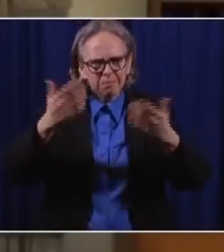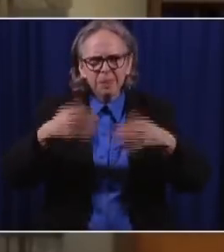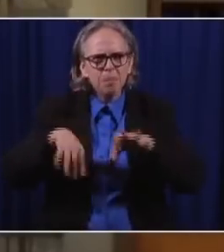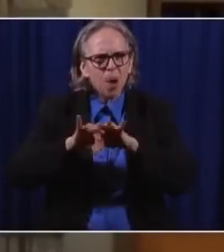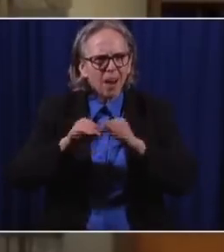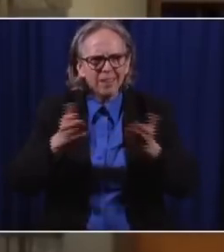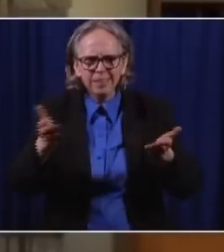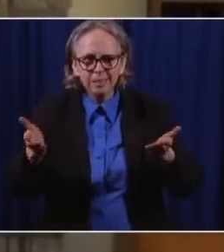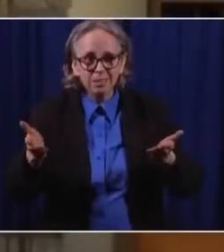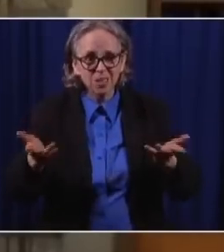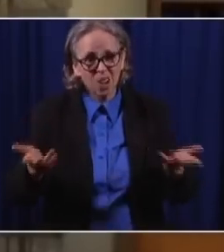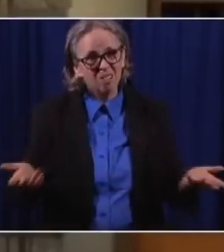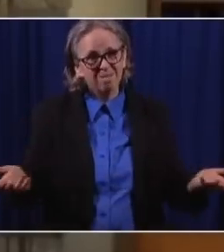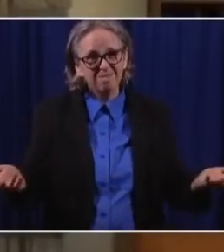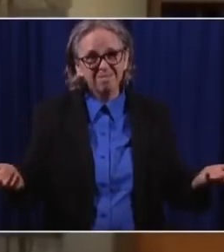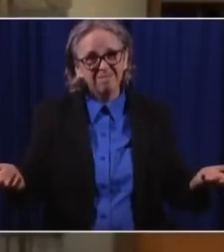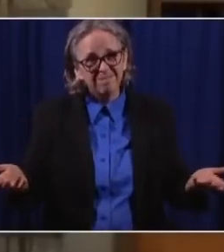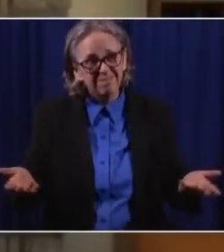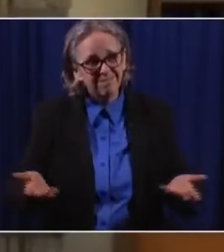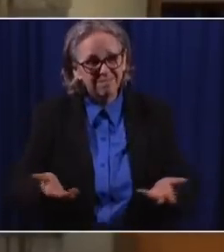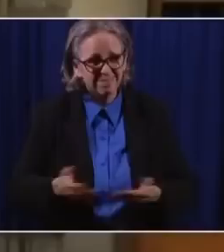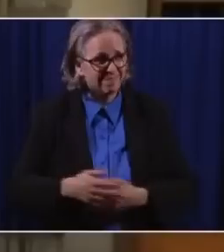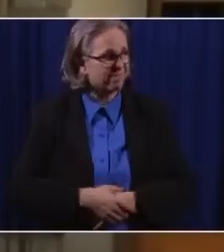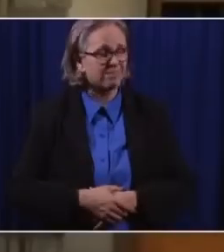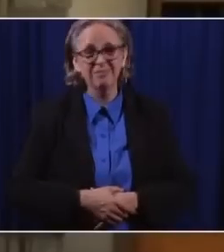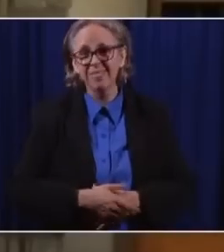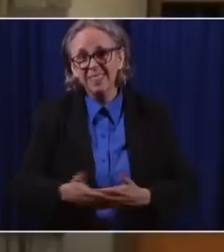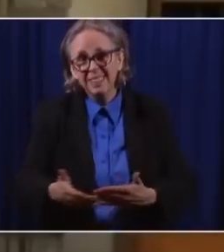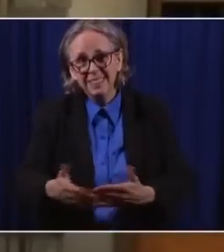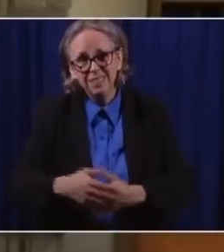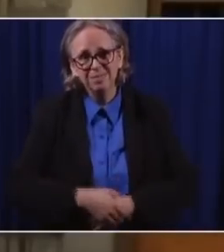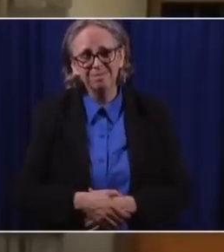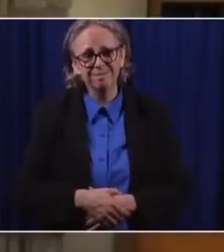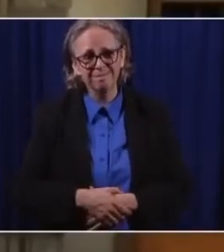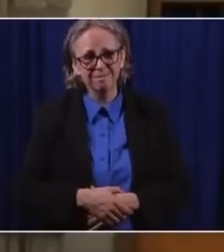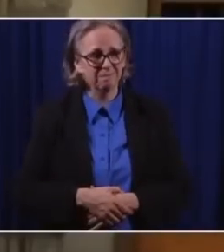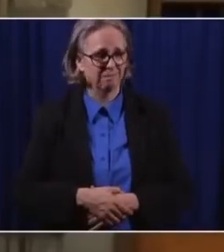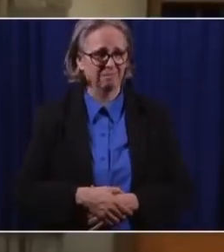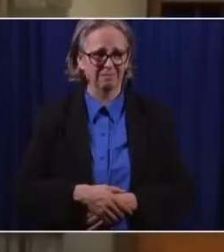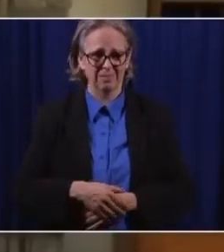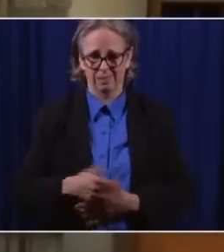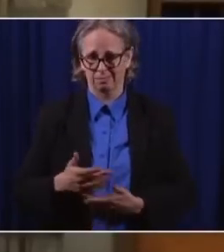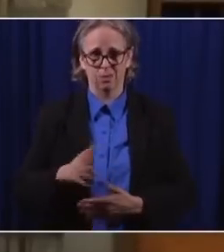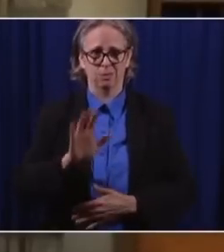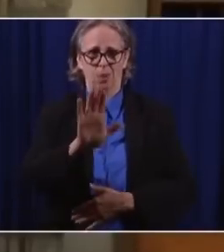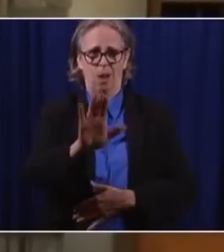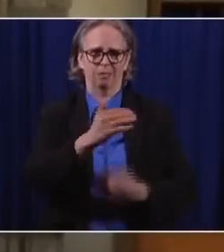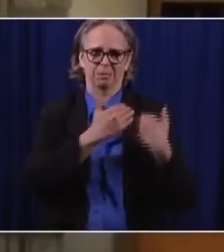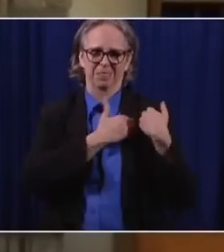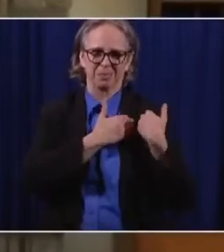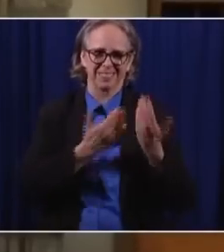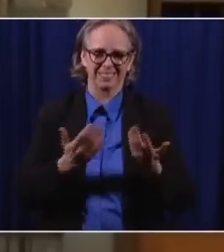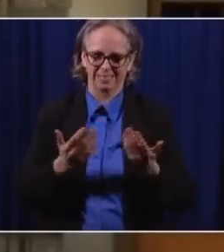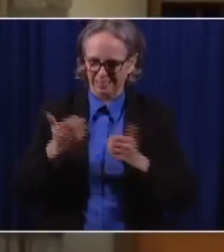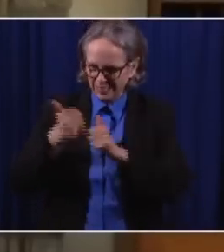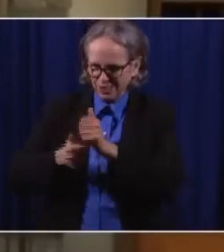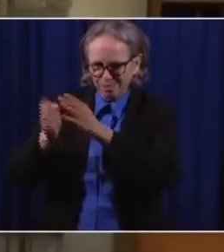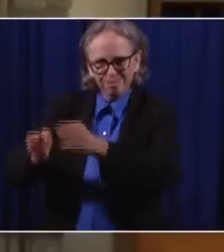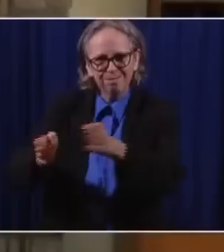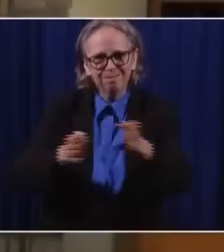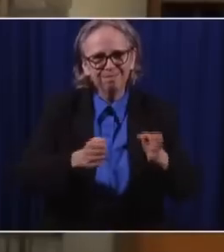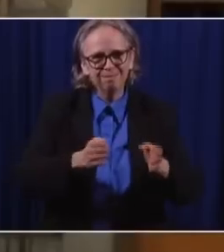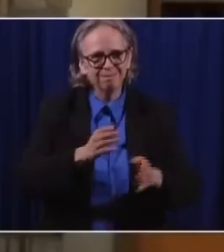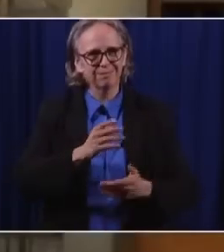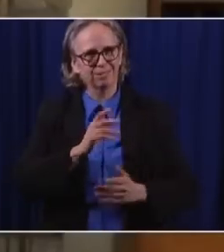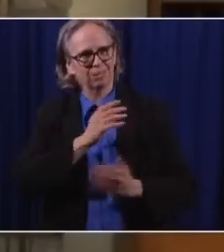down to so much of this is personal responsibility. And so much of this is areas